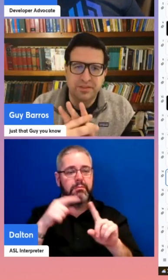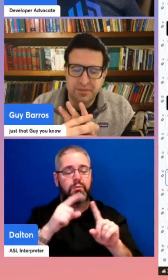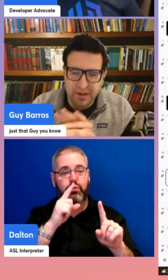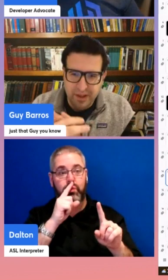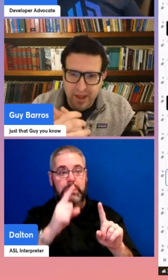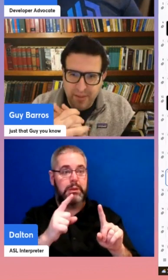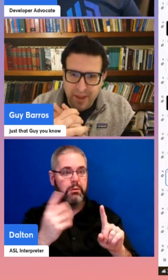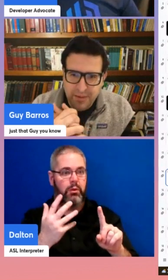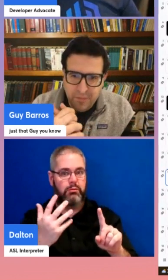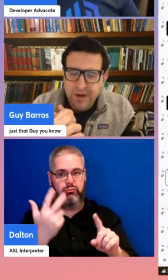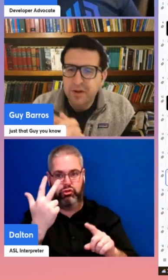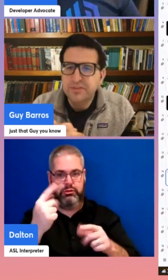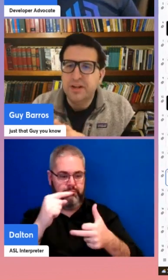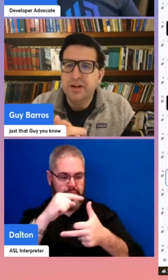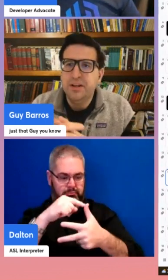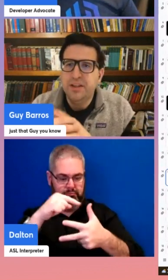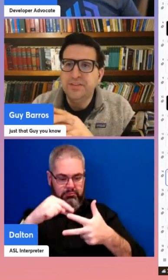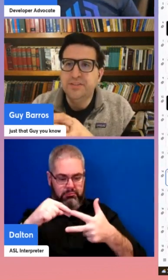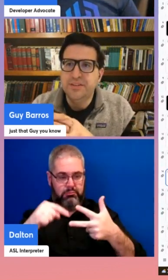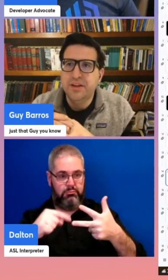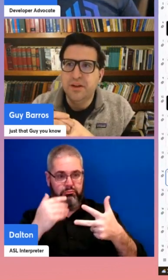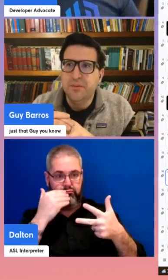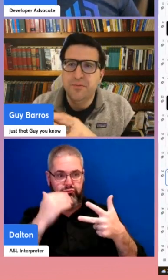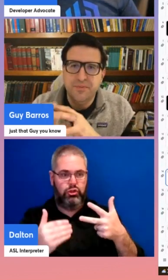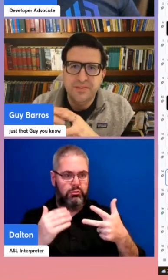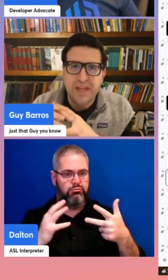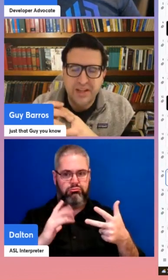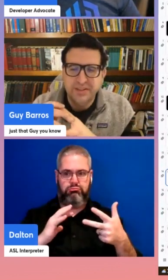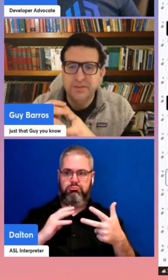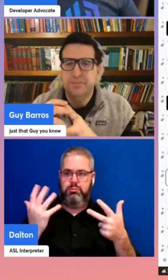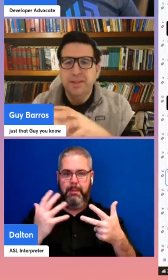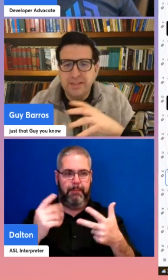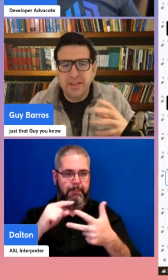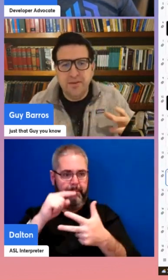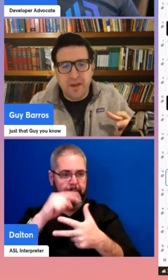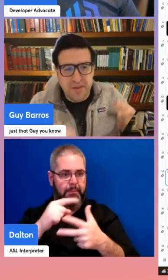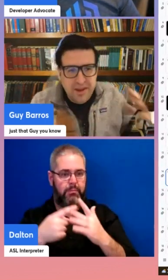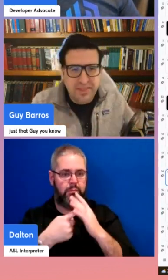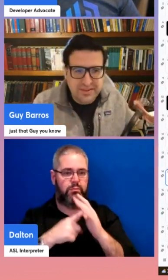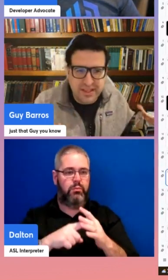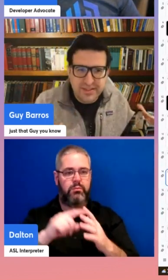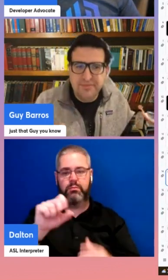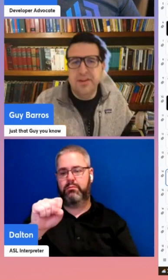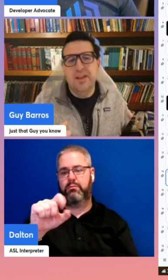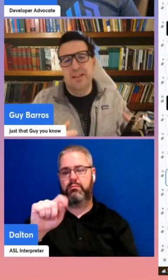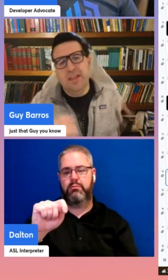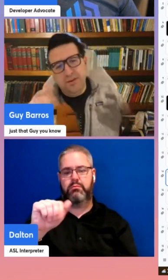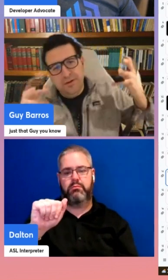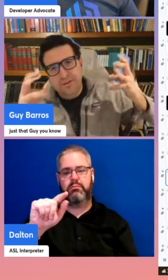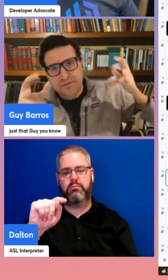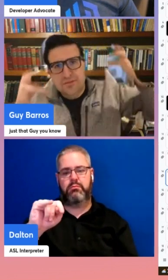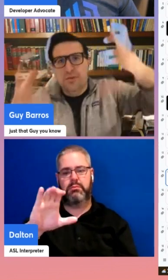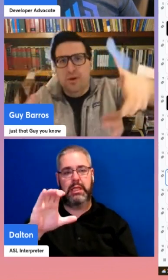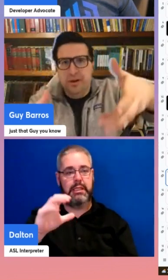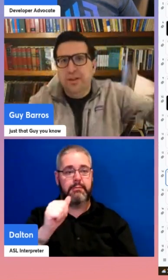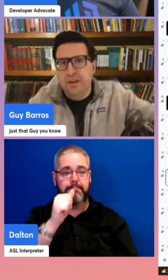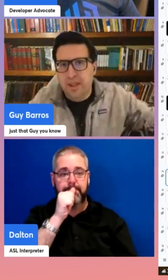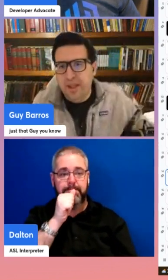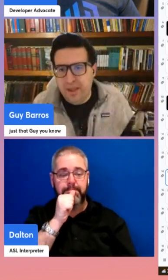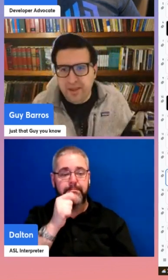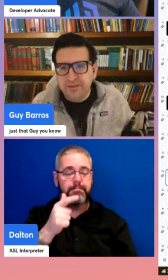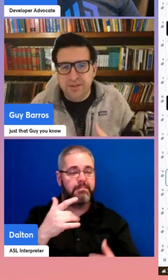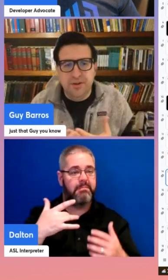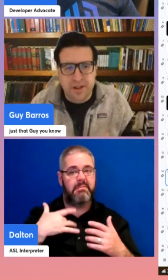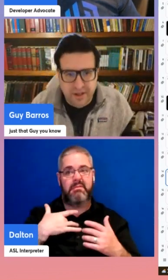three things, right? And where it all started is with static secrets. Basically, you have anything sensitive that you want to store